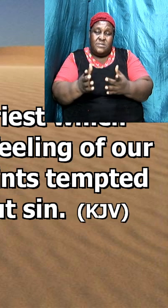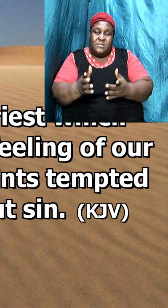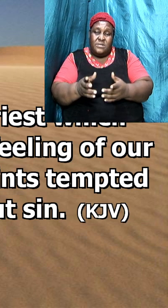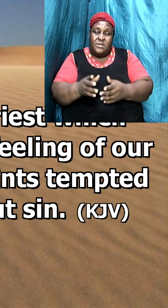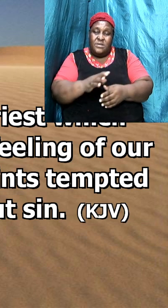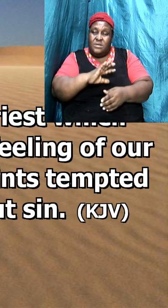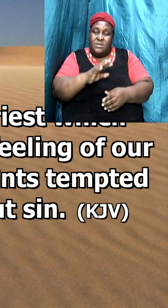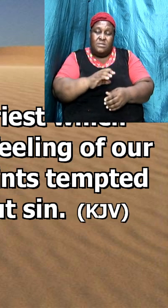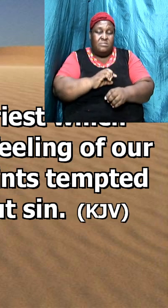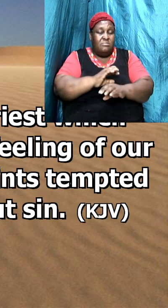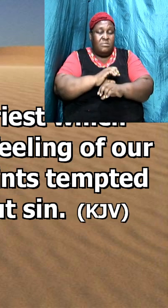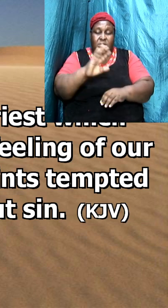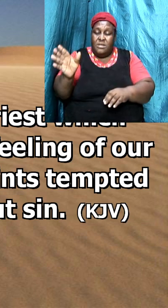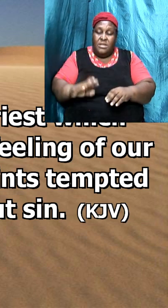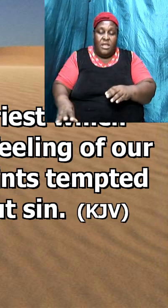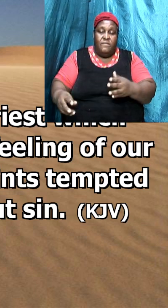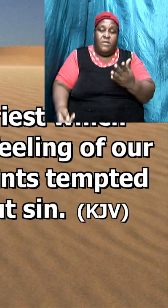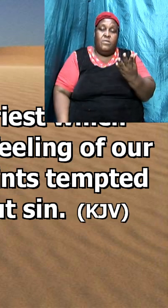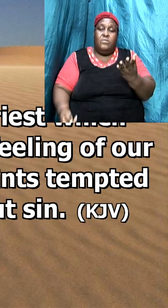rose from the dead.